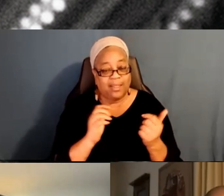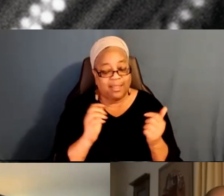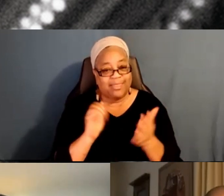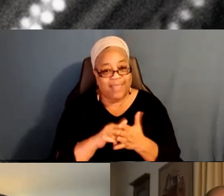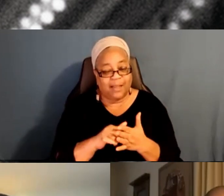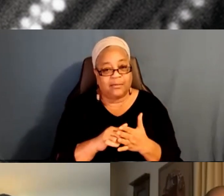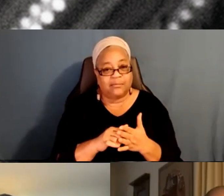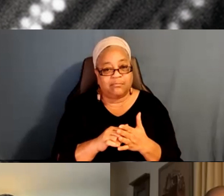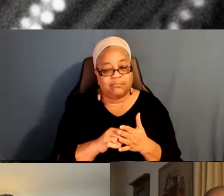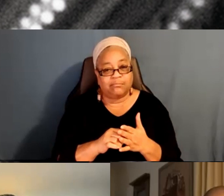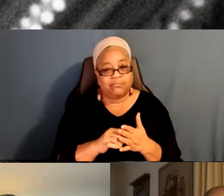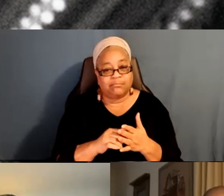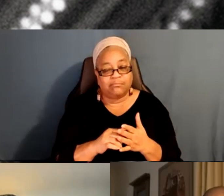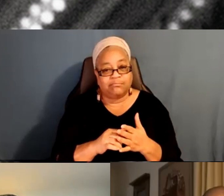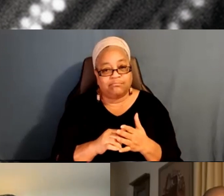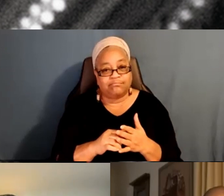precarity,